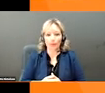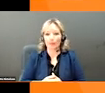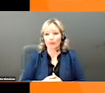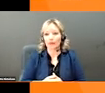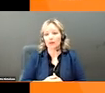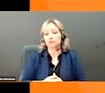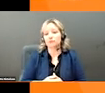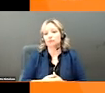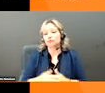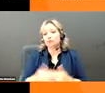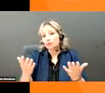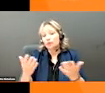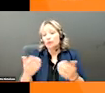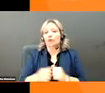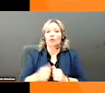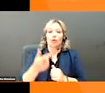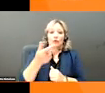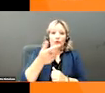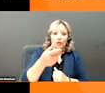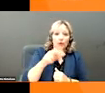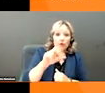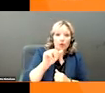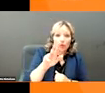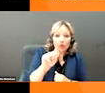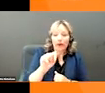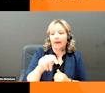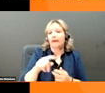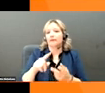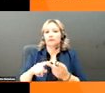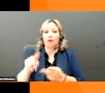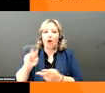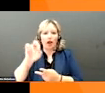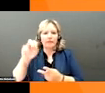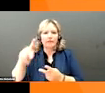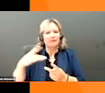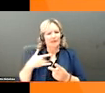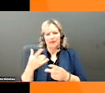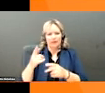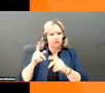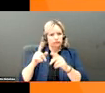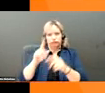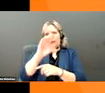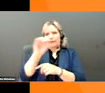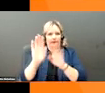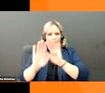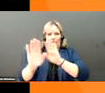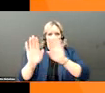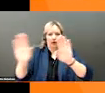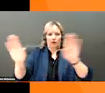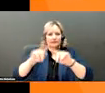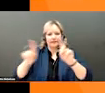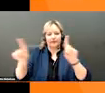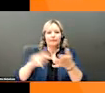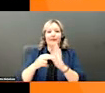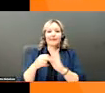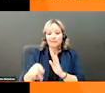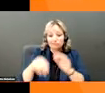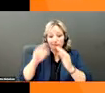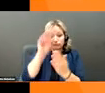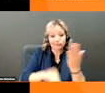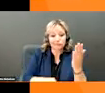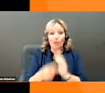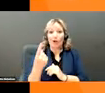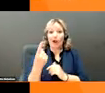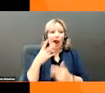for grant applications is different. And just because you've done one doesn't mean that it's